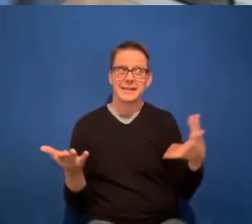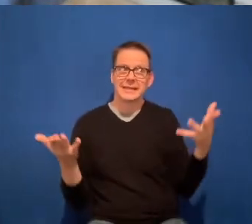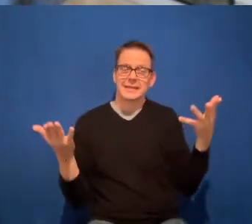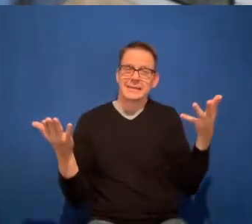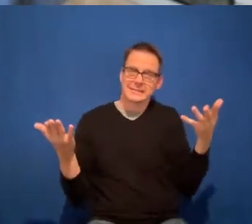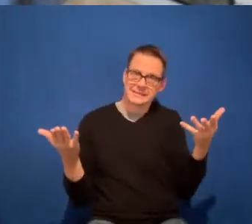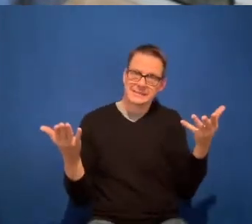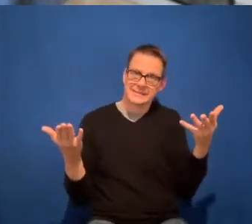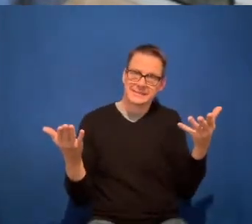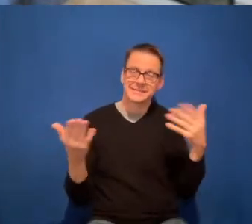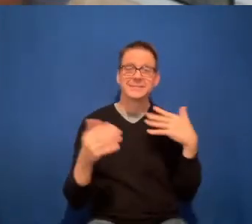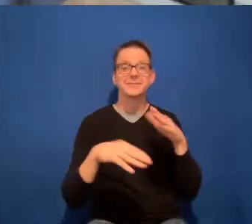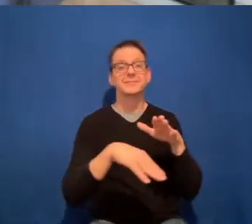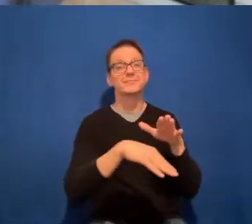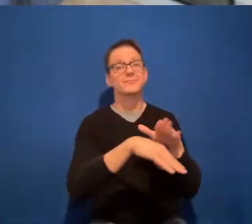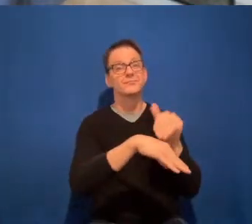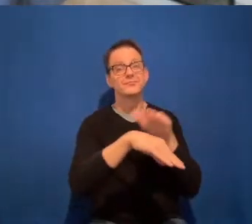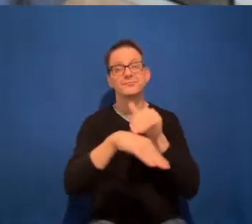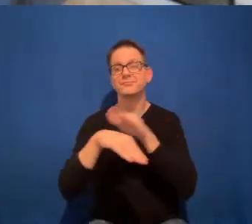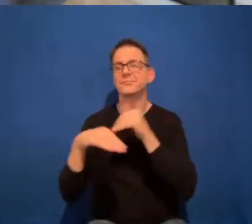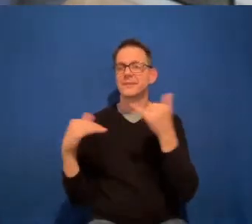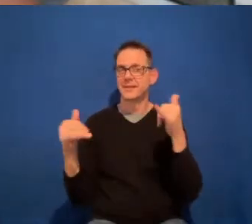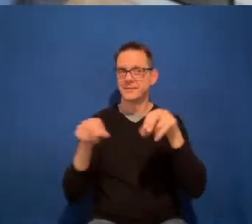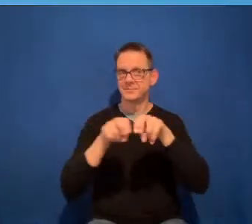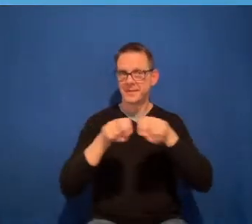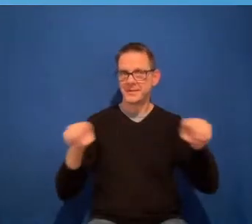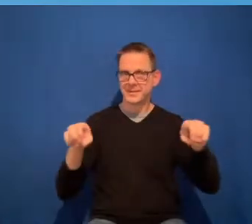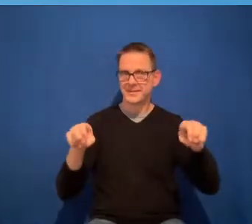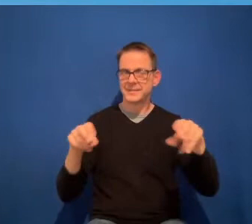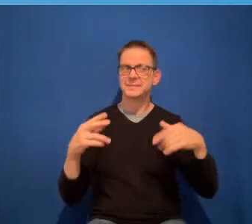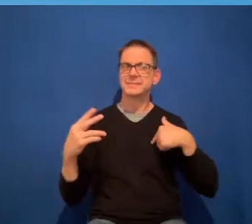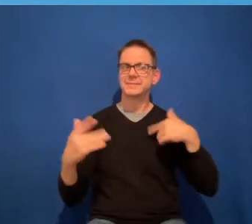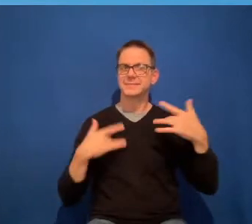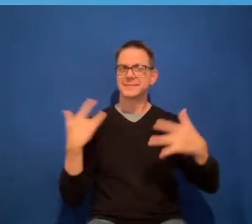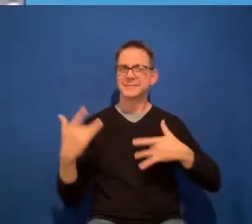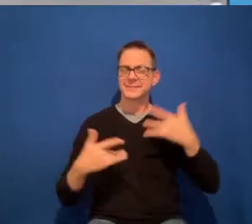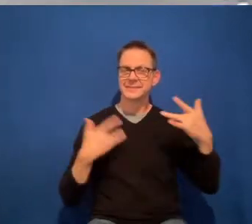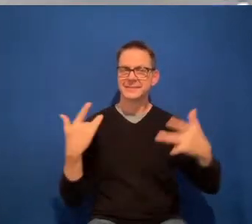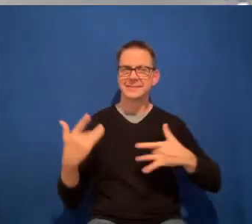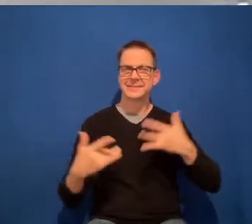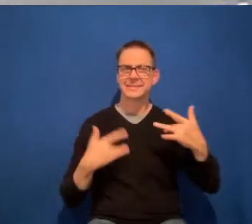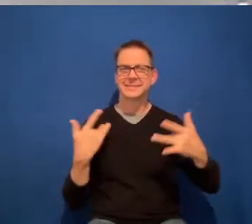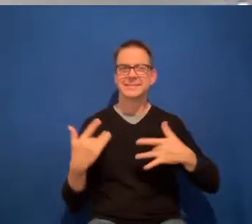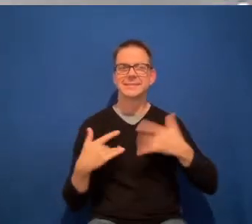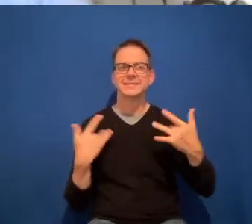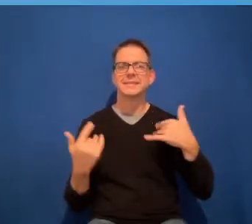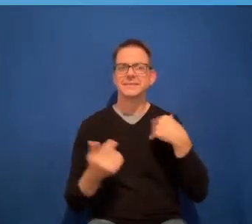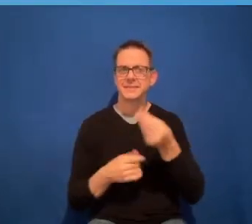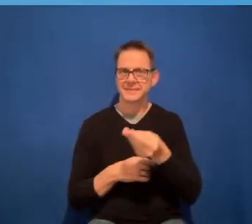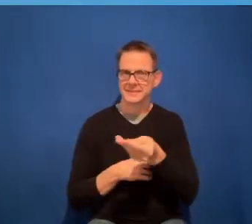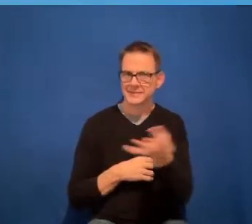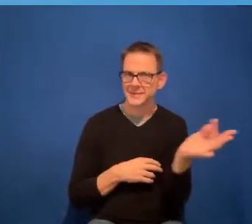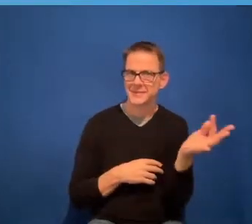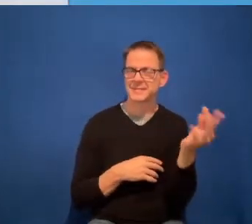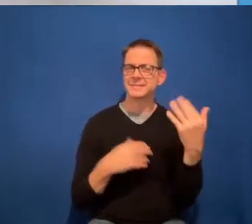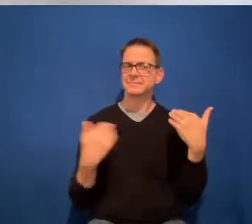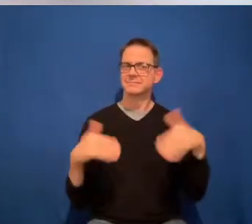rest of our panel. I am very excited to have so